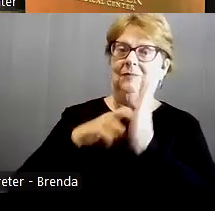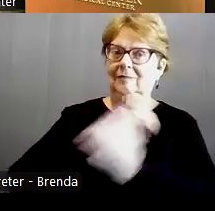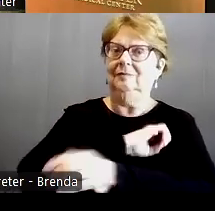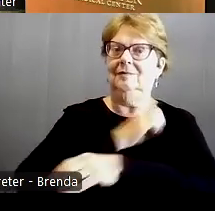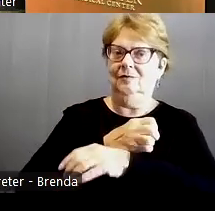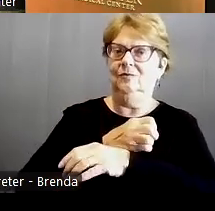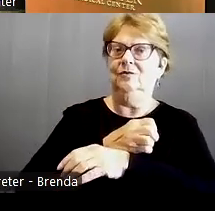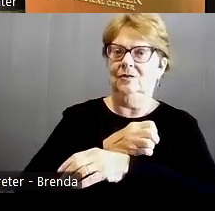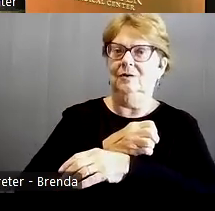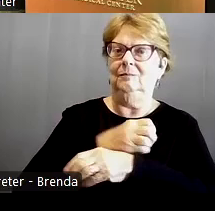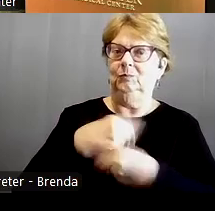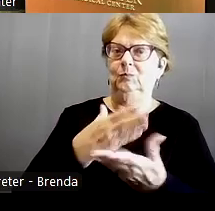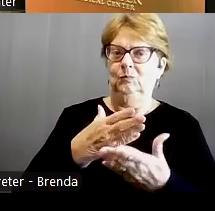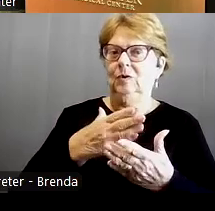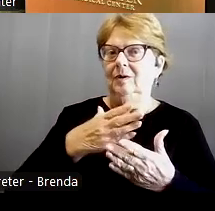tension and malaise.